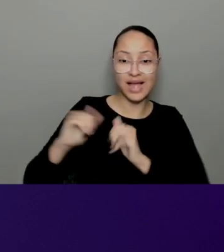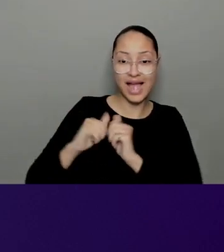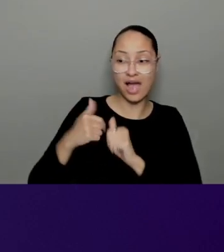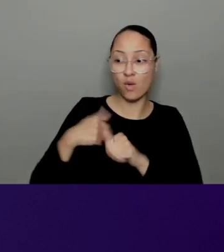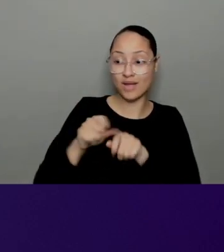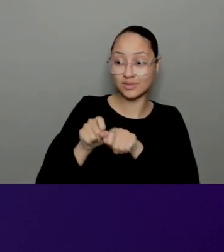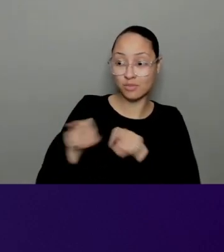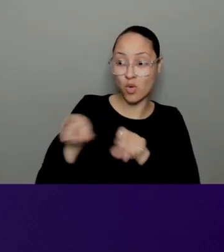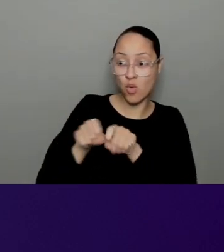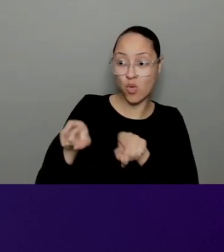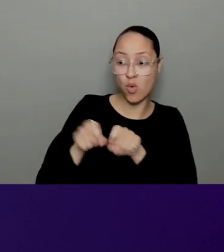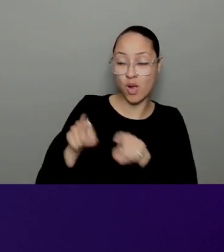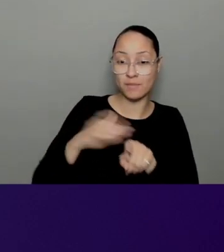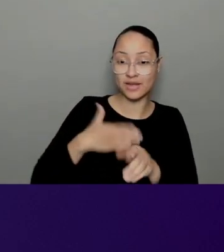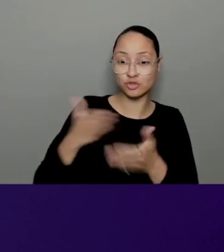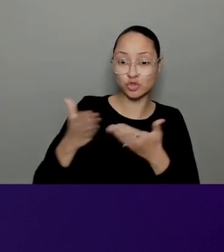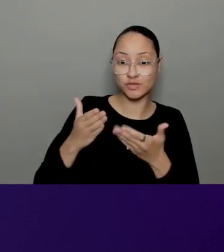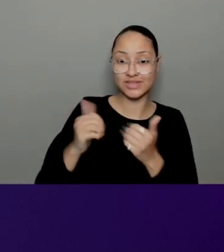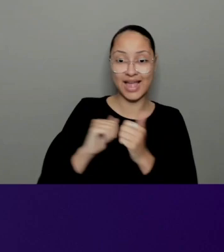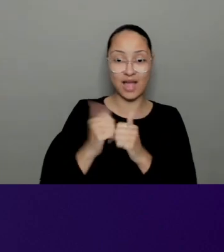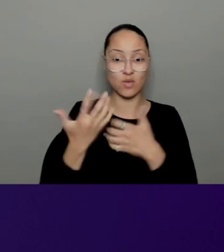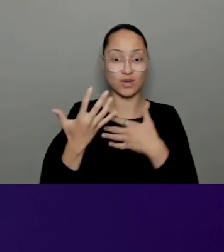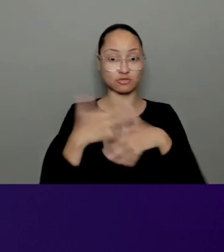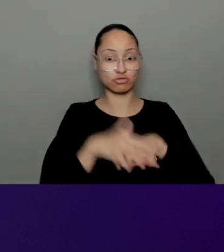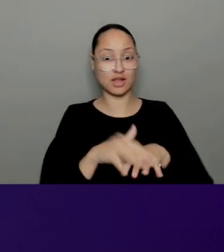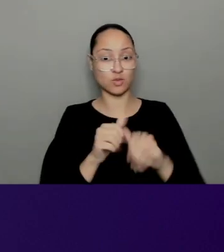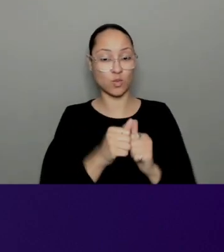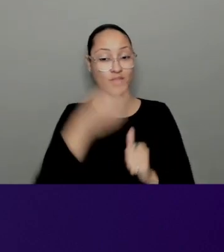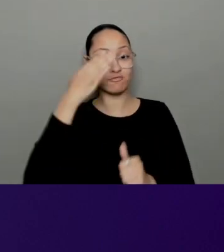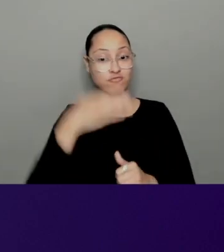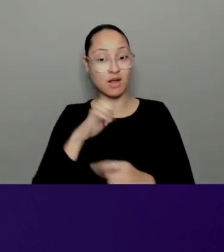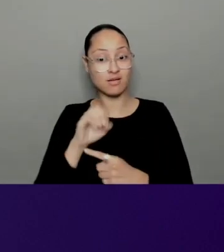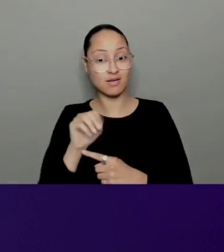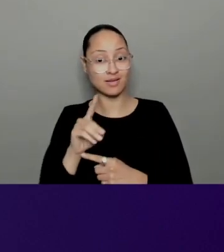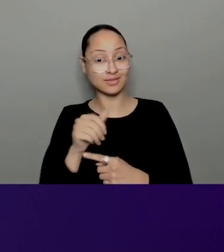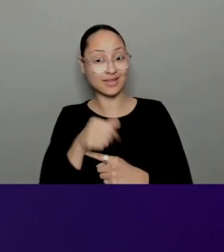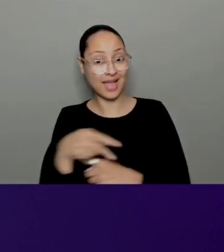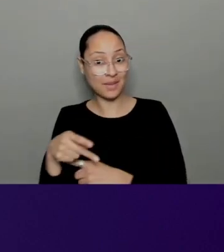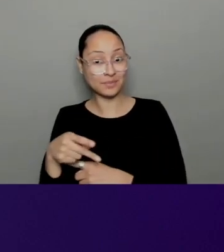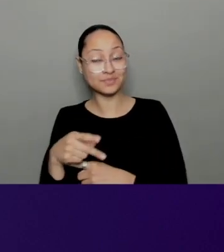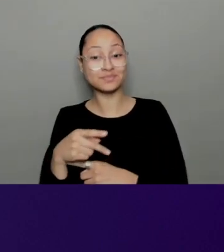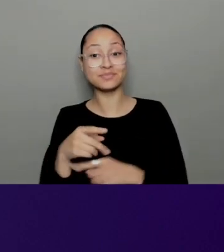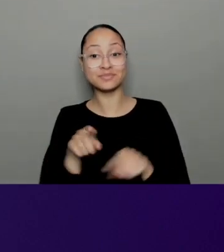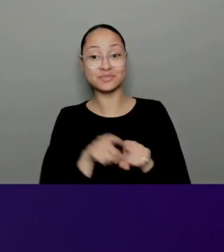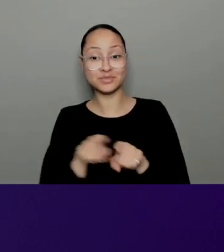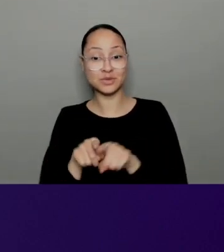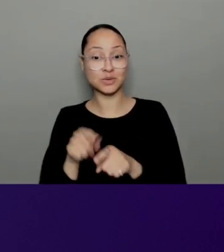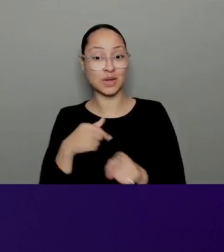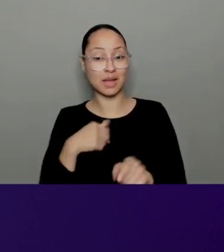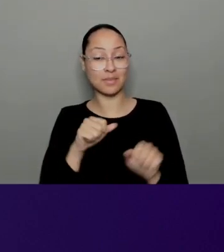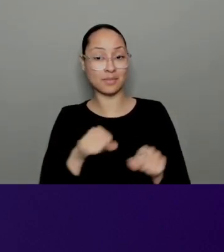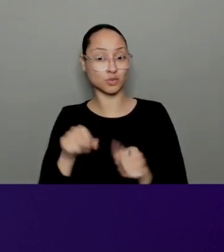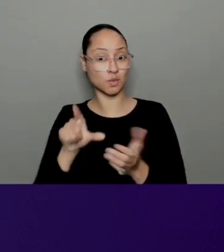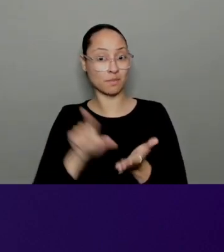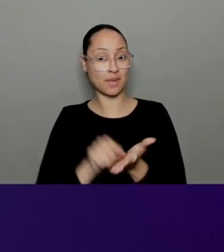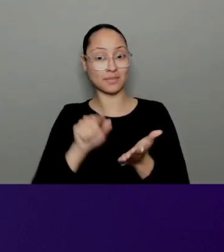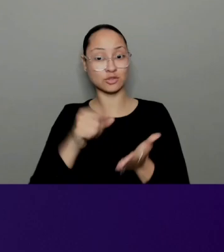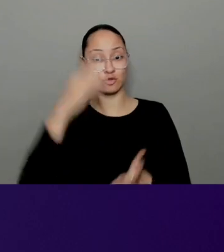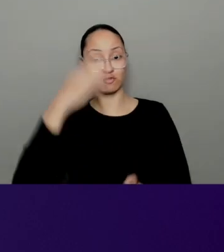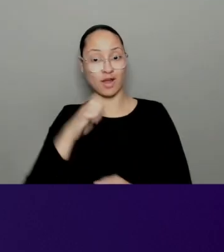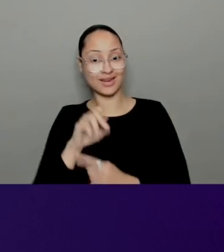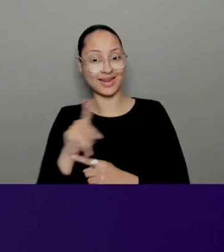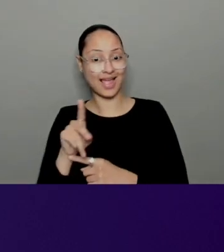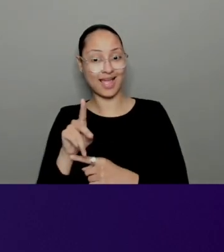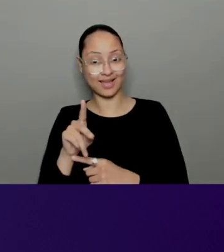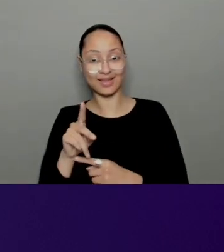do I integrate them on my front-end apps, and completely deploy and publish my front-end application for others to view